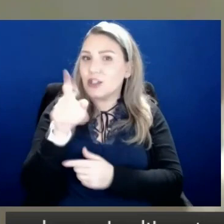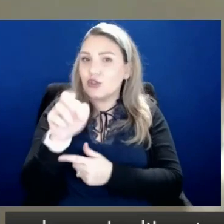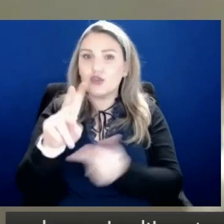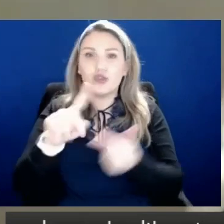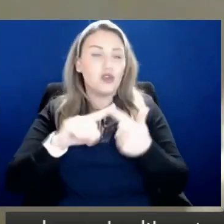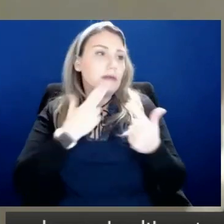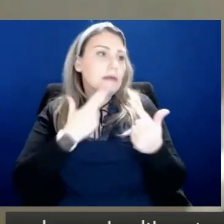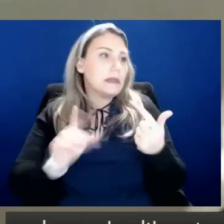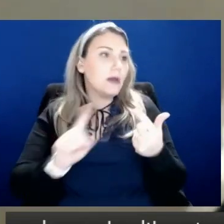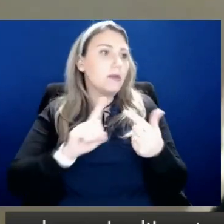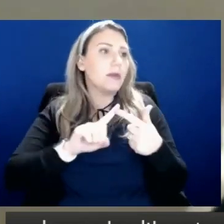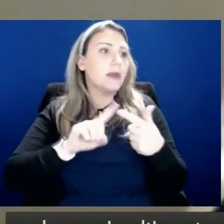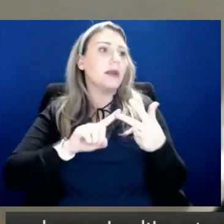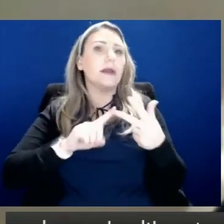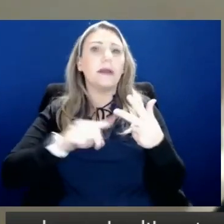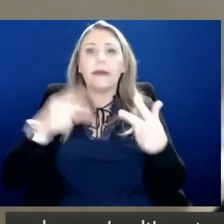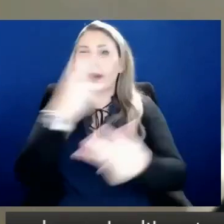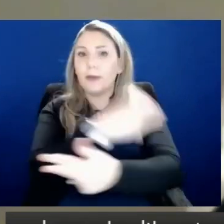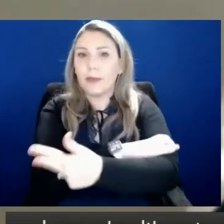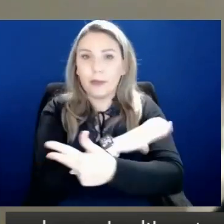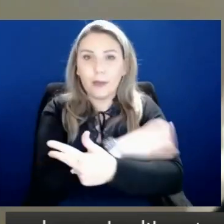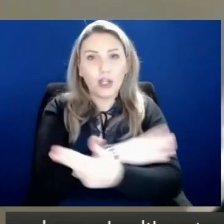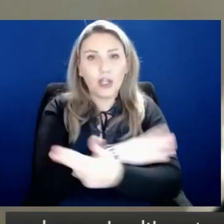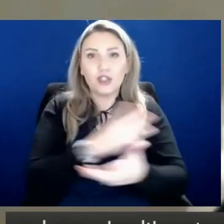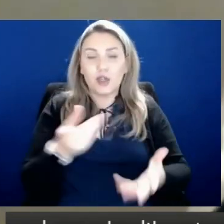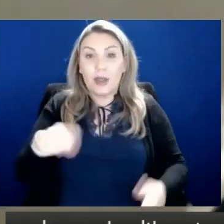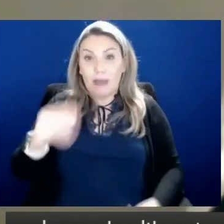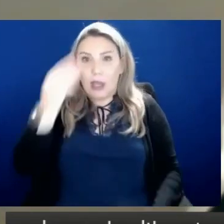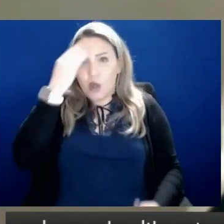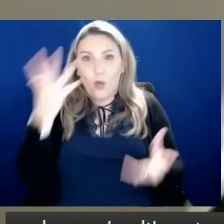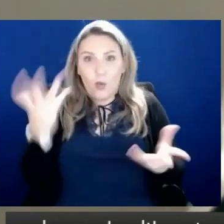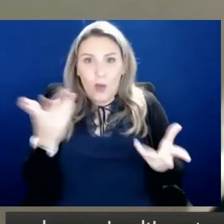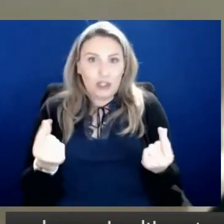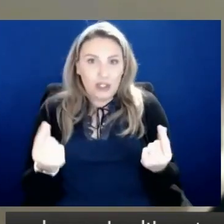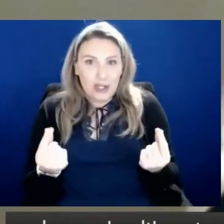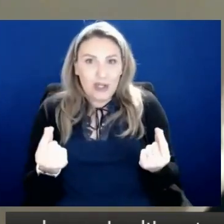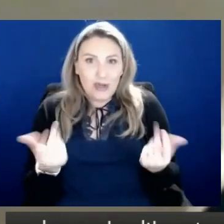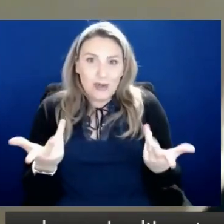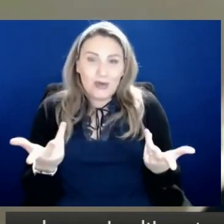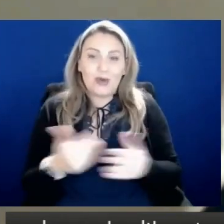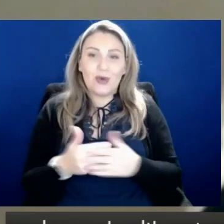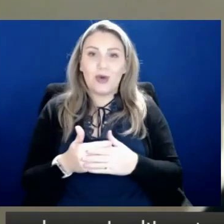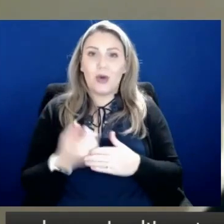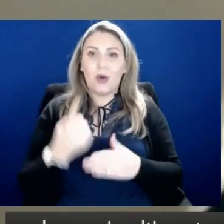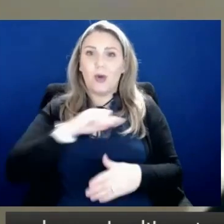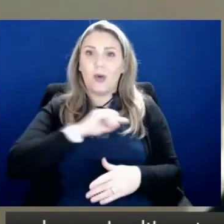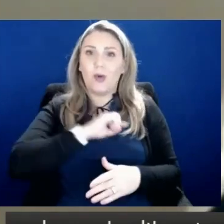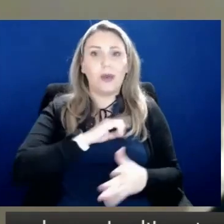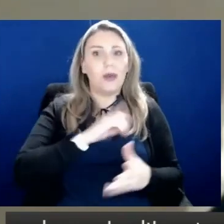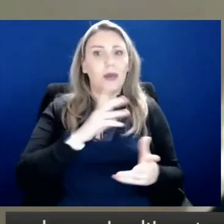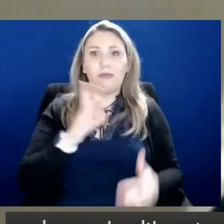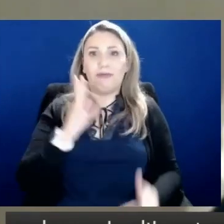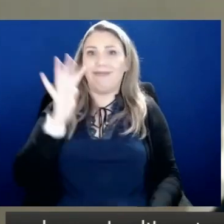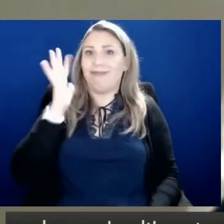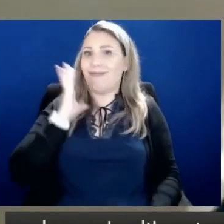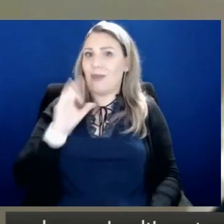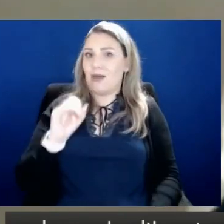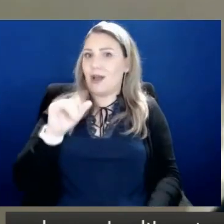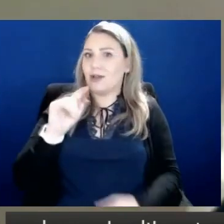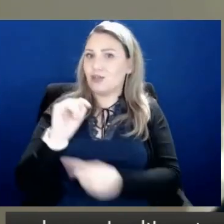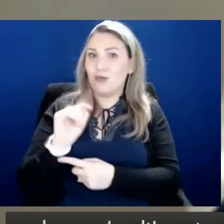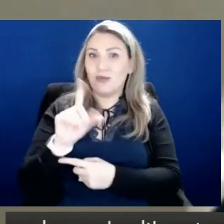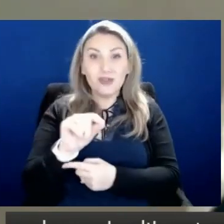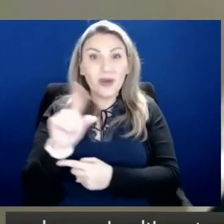or hypertension that they know what to do. We got it way back. I got it in October of